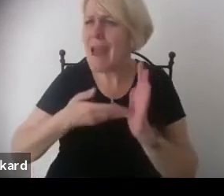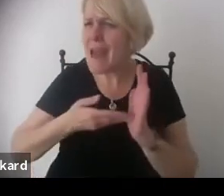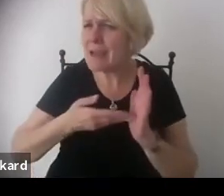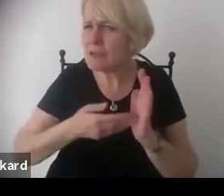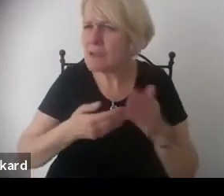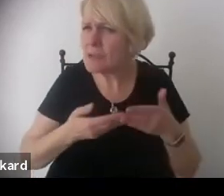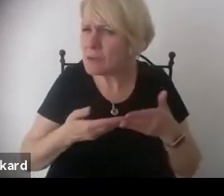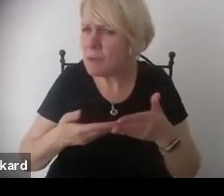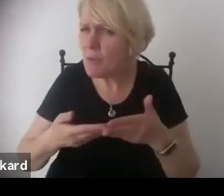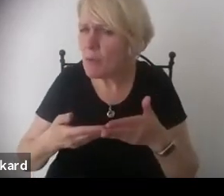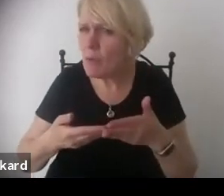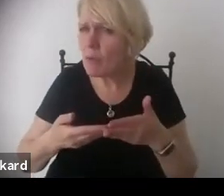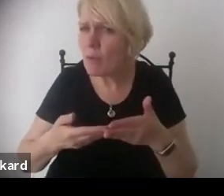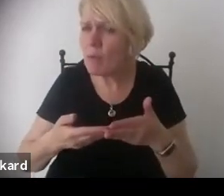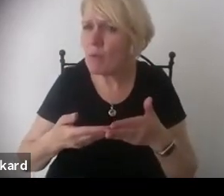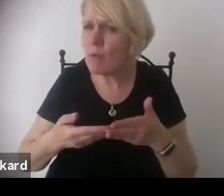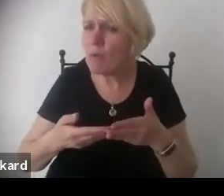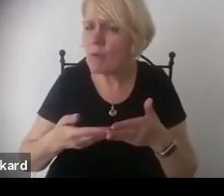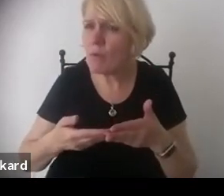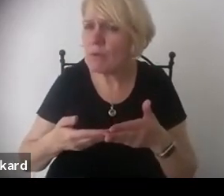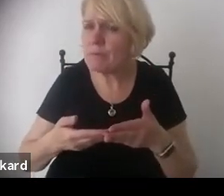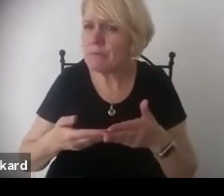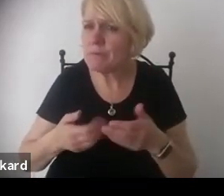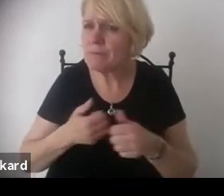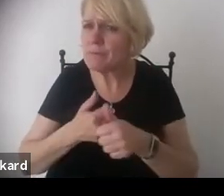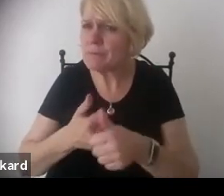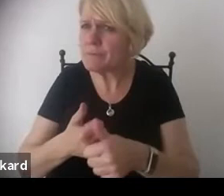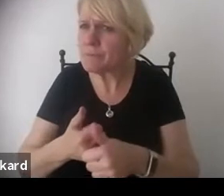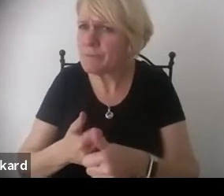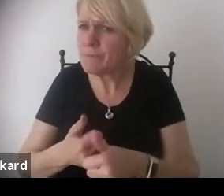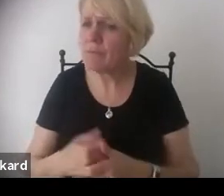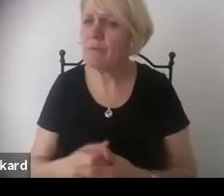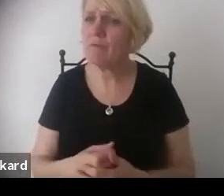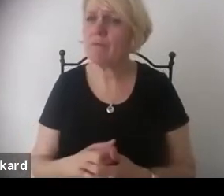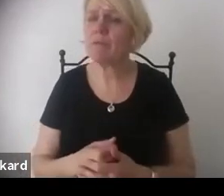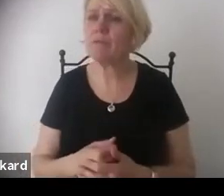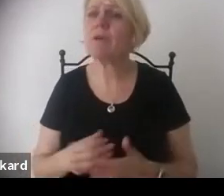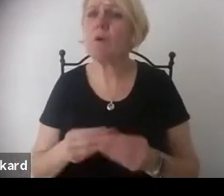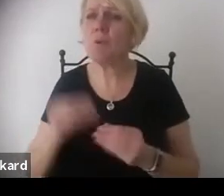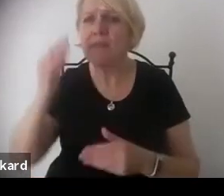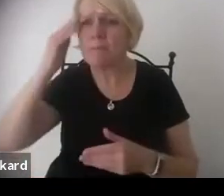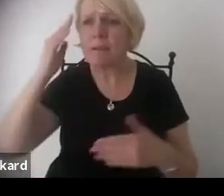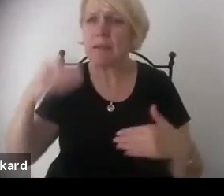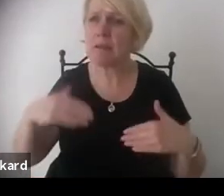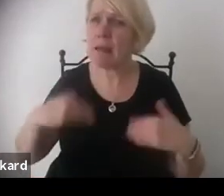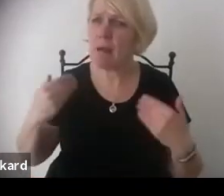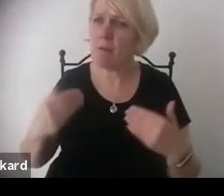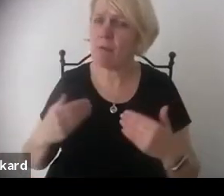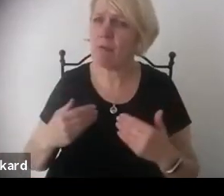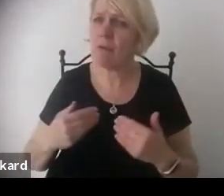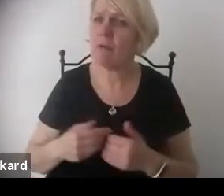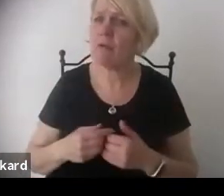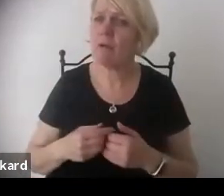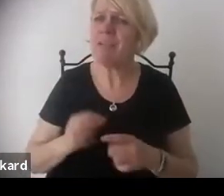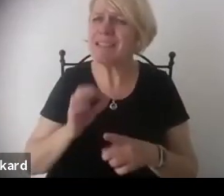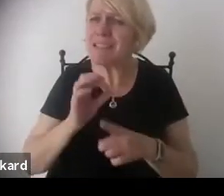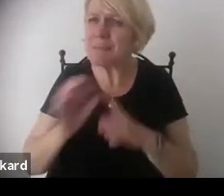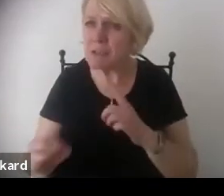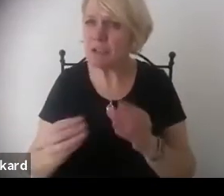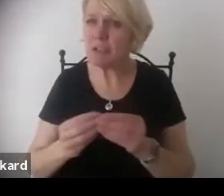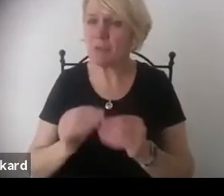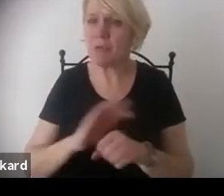being offered to those with mental health issues, especially since COVID started? So is there any additional help that's been